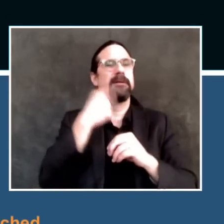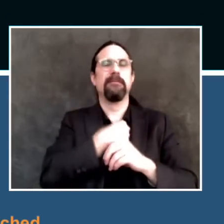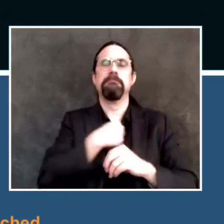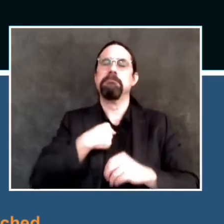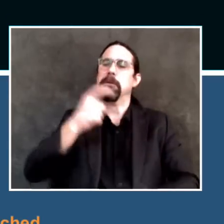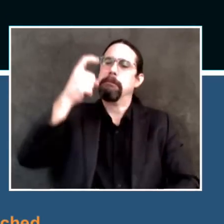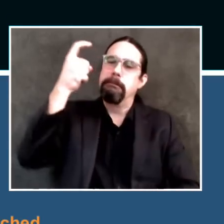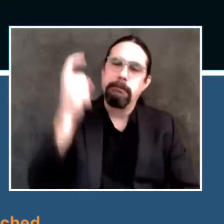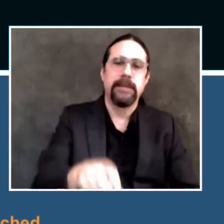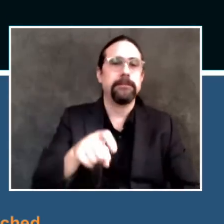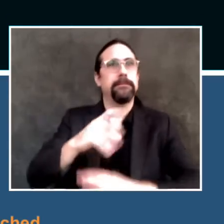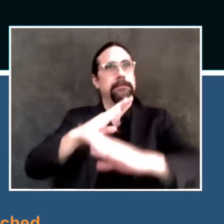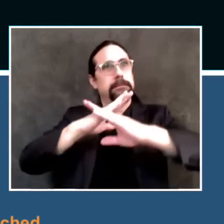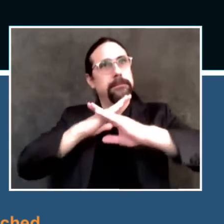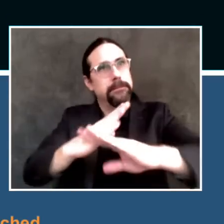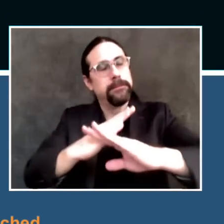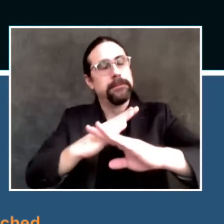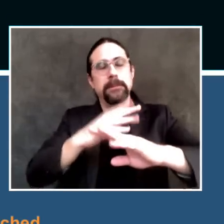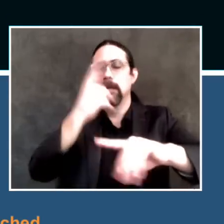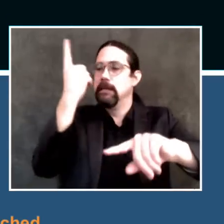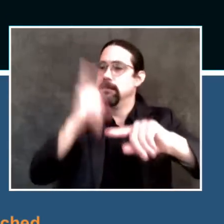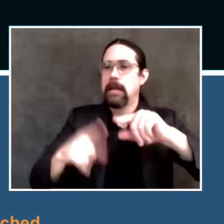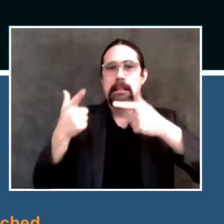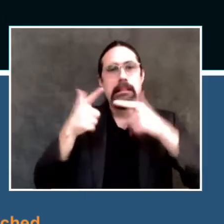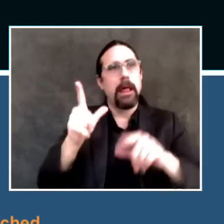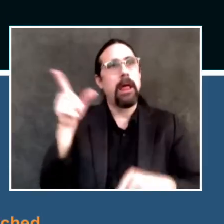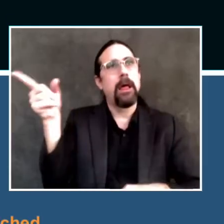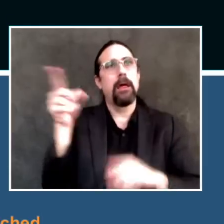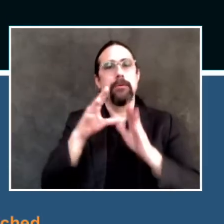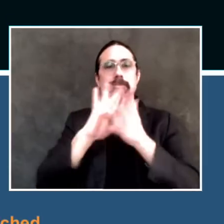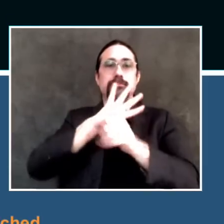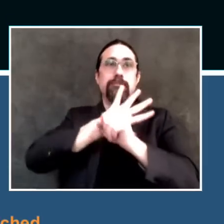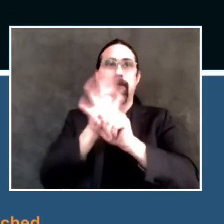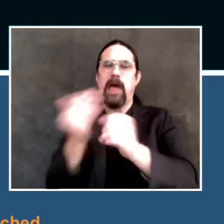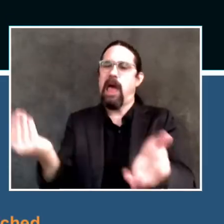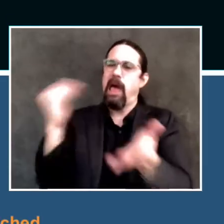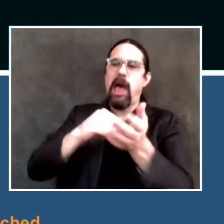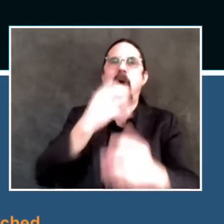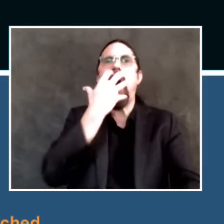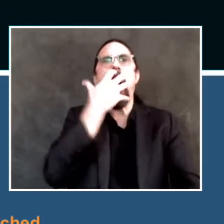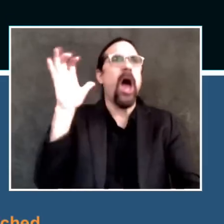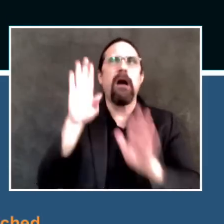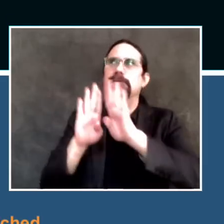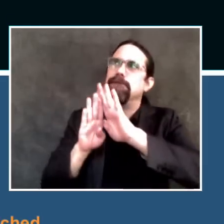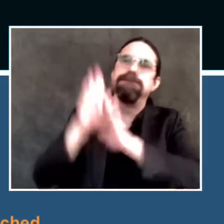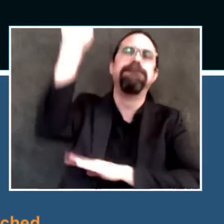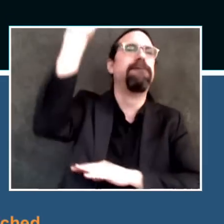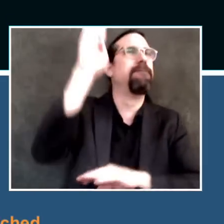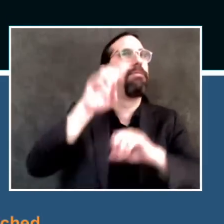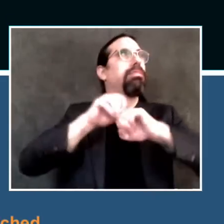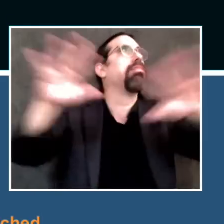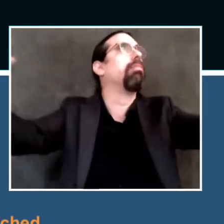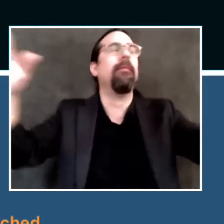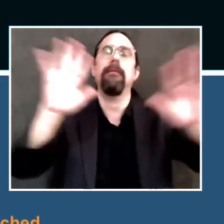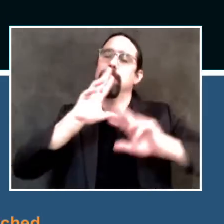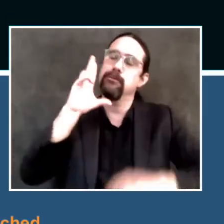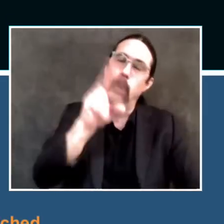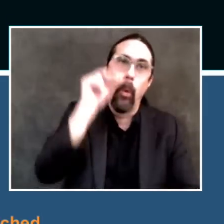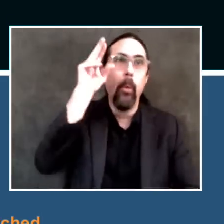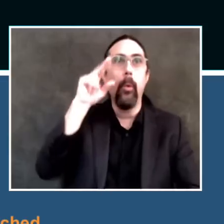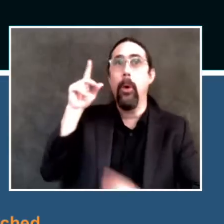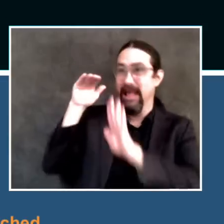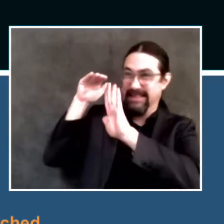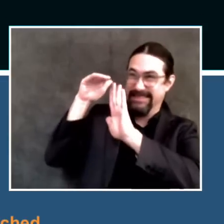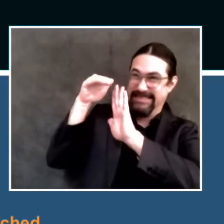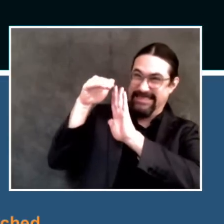we've already talked about, we know what we have to do to nail this down and not let it spread even further. We have to be tough and